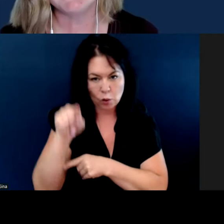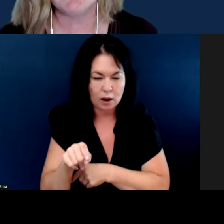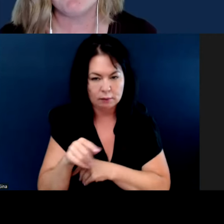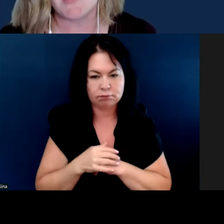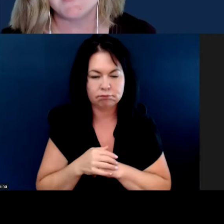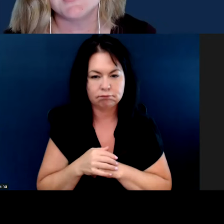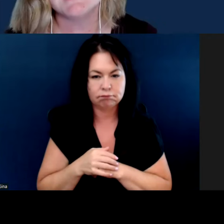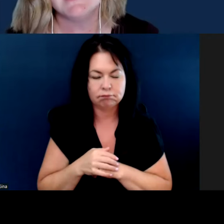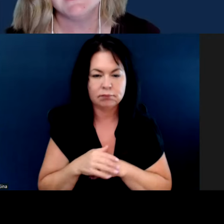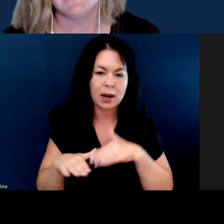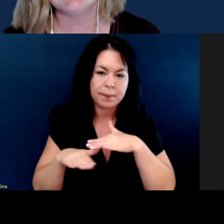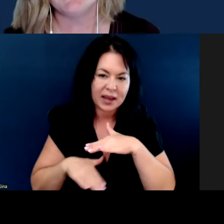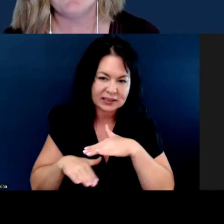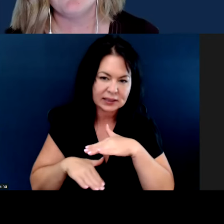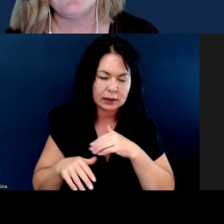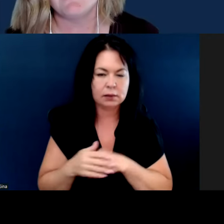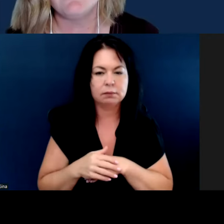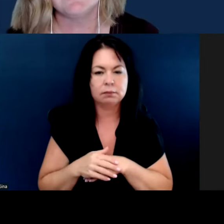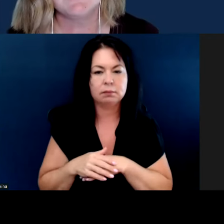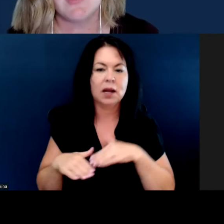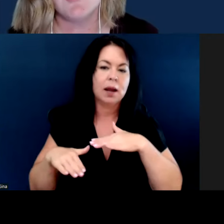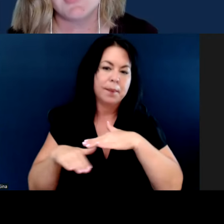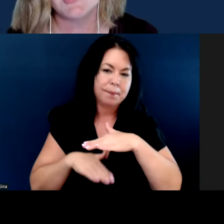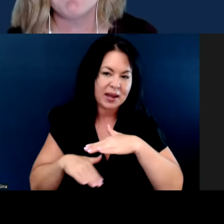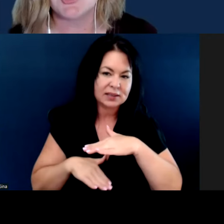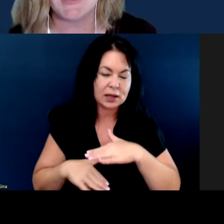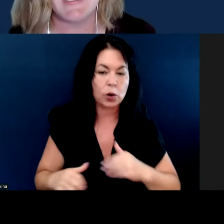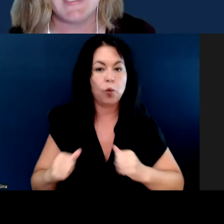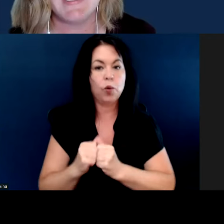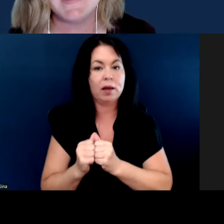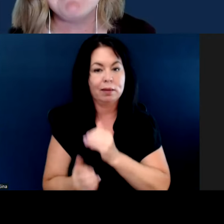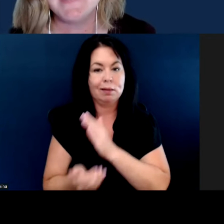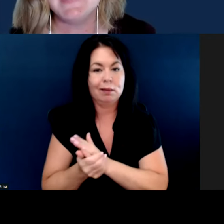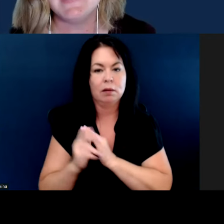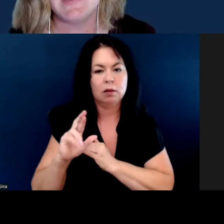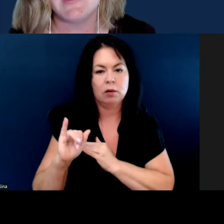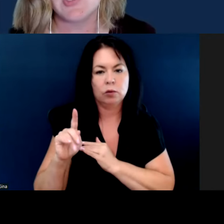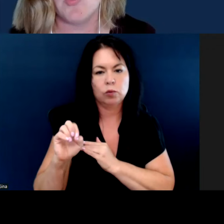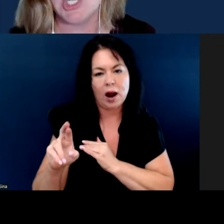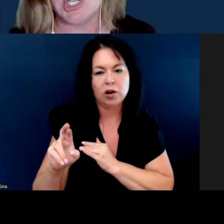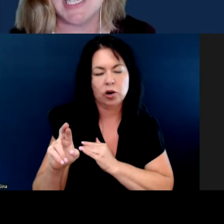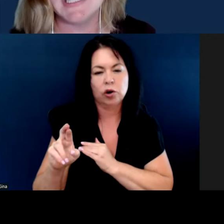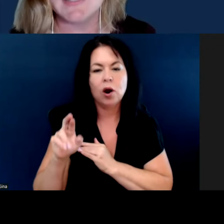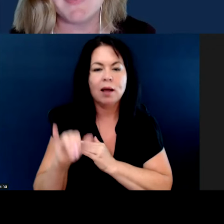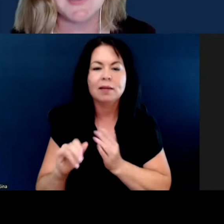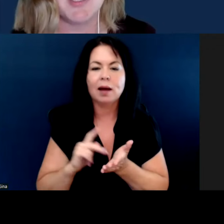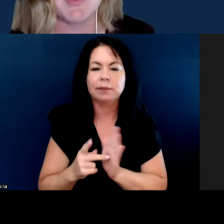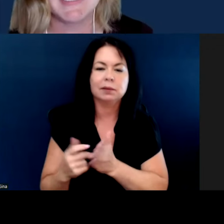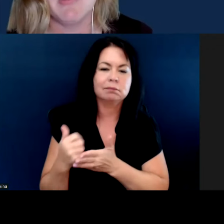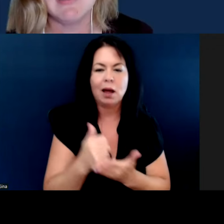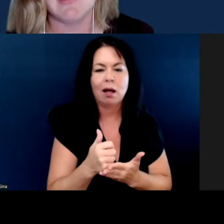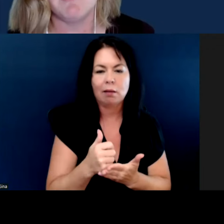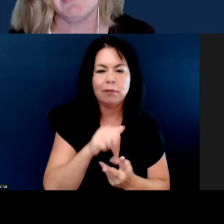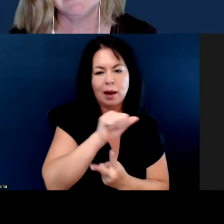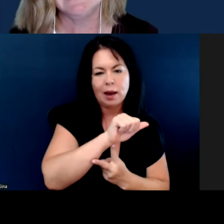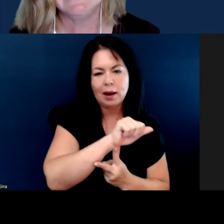your basic with riders. And so those would cover like your Part A and B co-insurance, right? That 20%